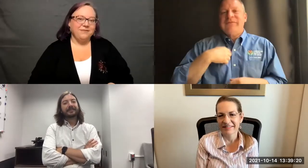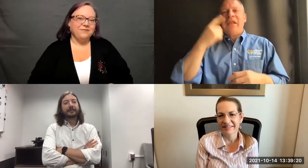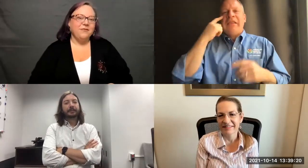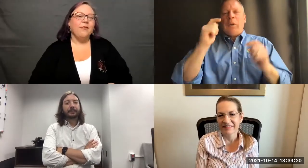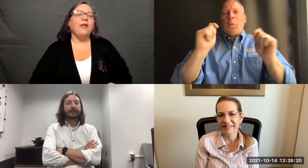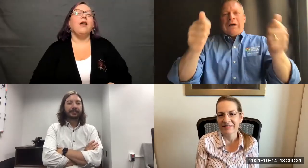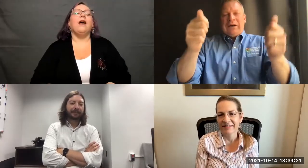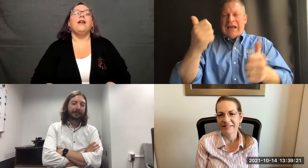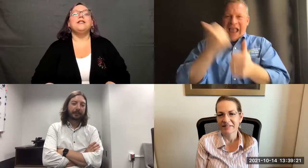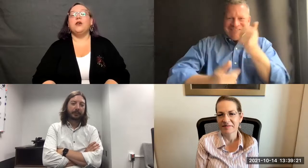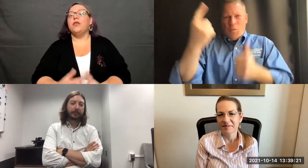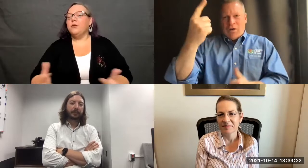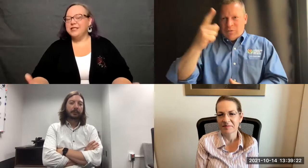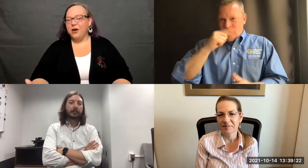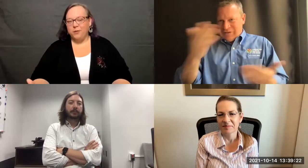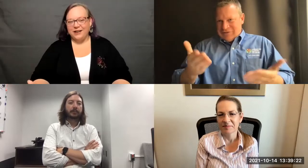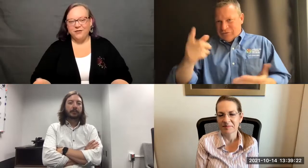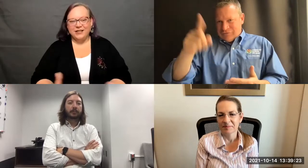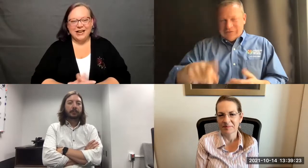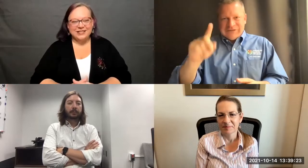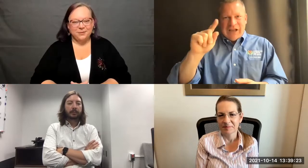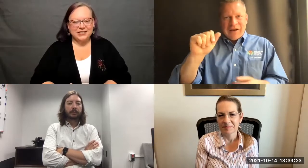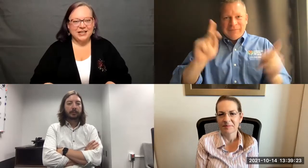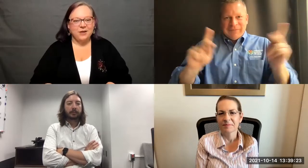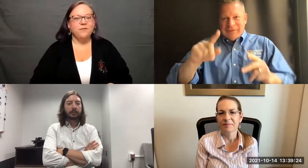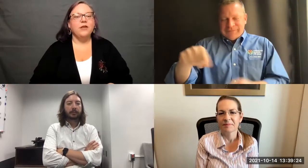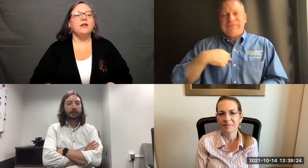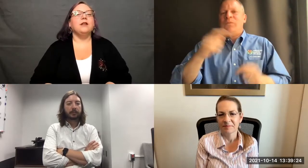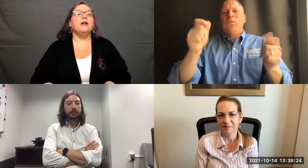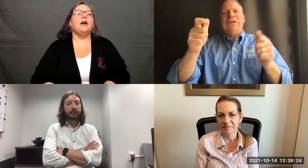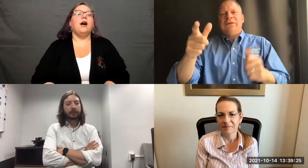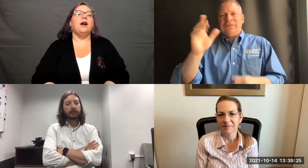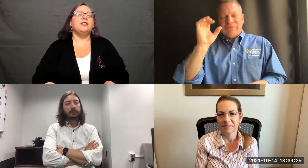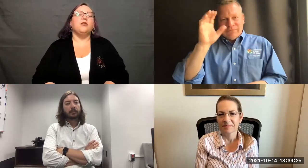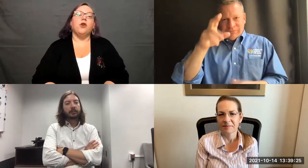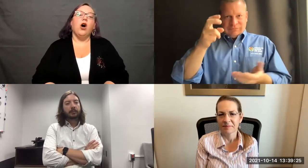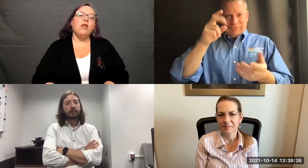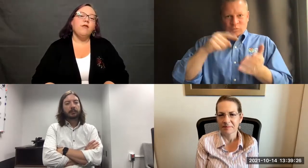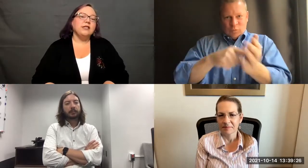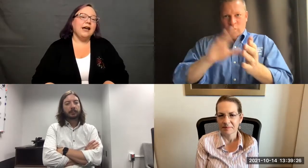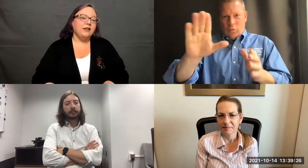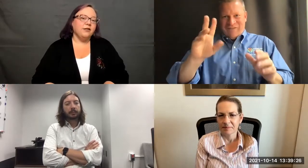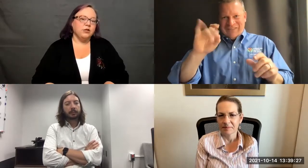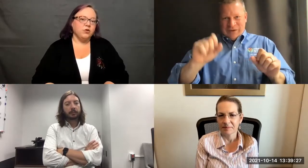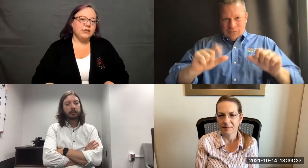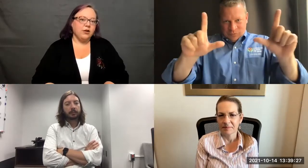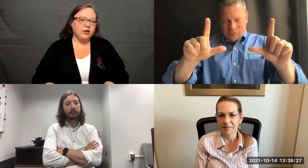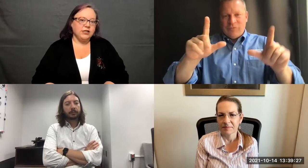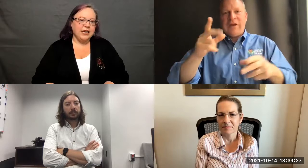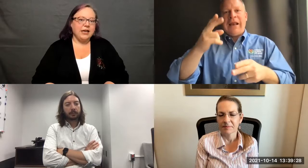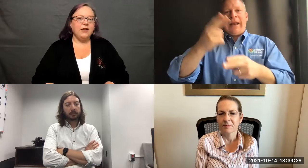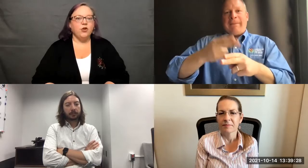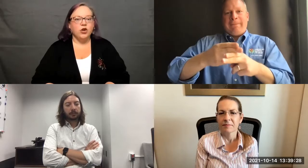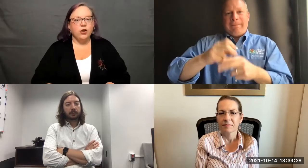Okay. So that was the opening for the Data Summit today. So for all of our data individuals that are